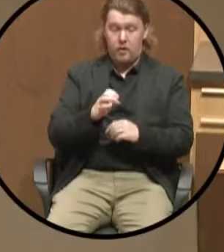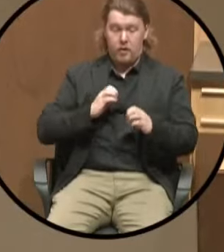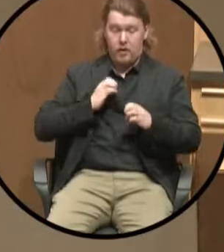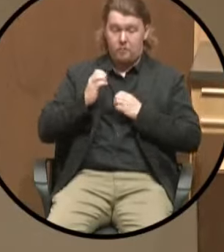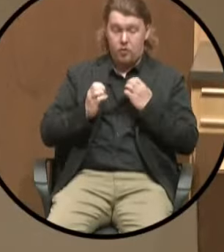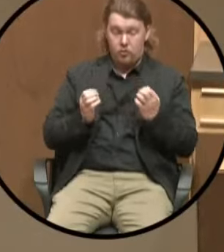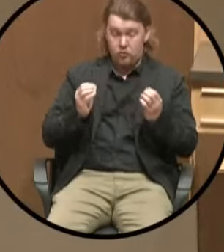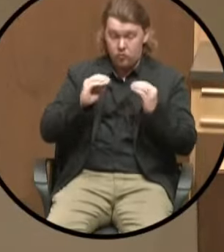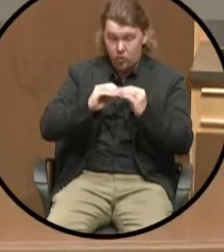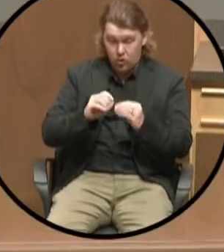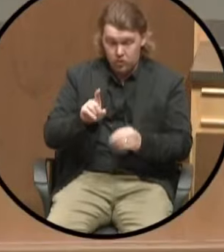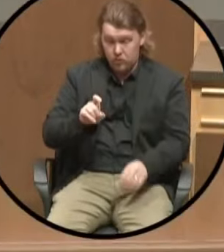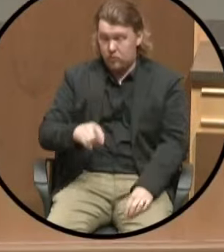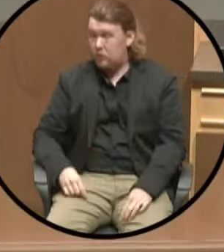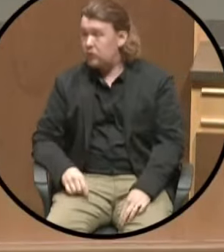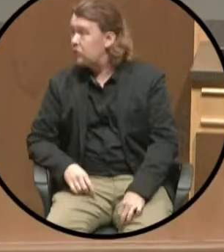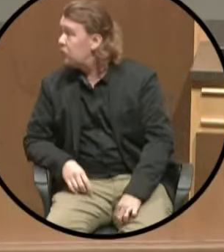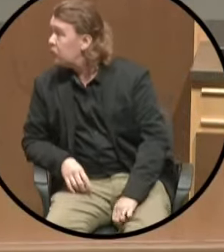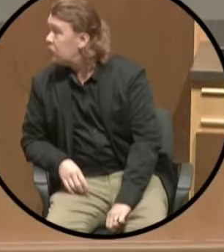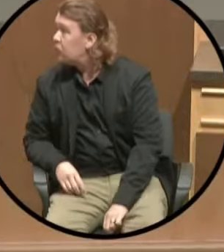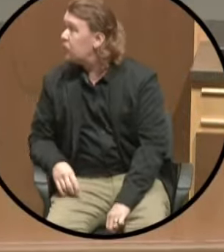more?